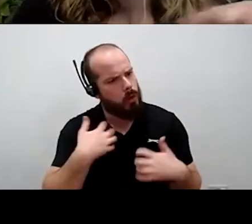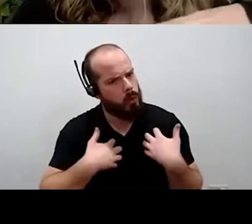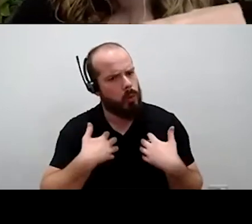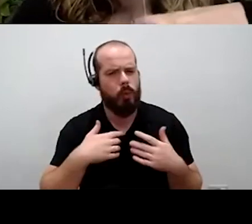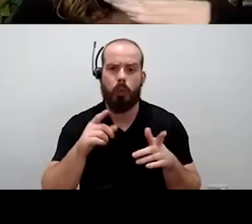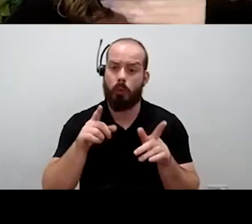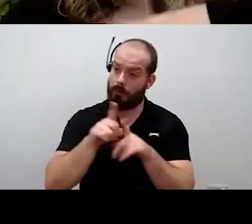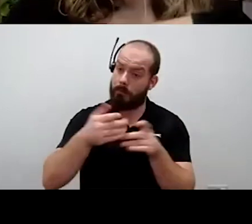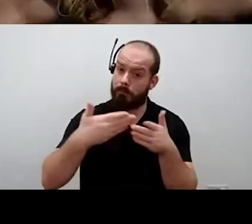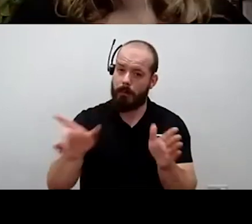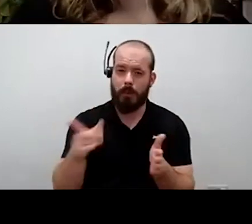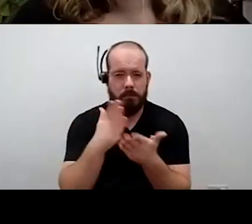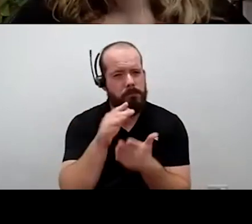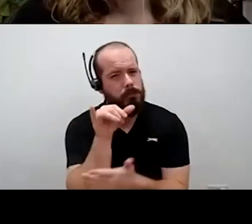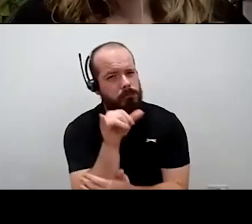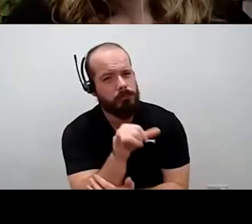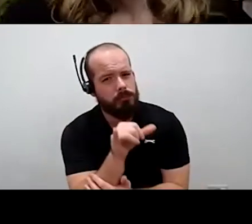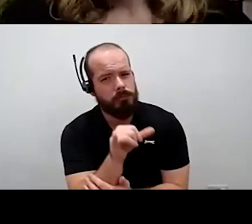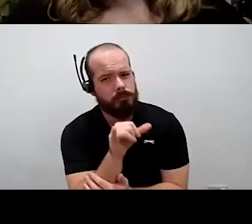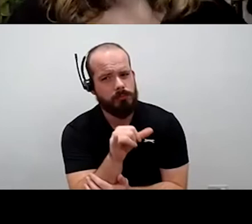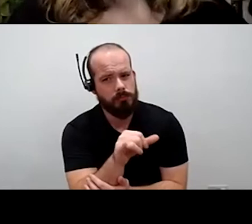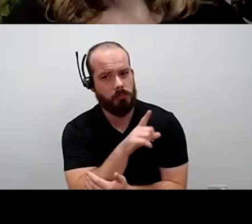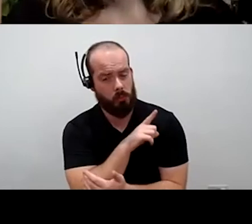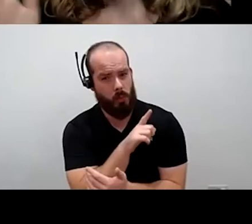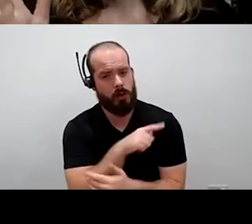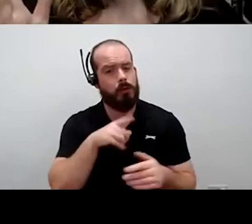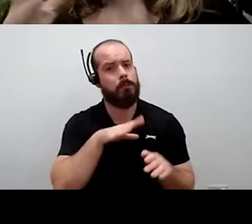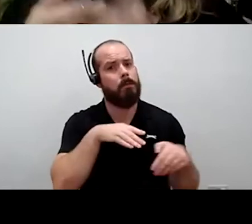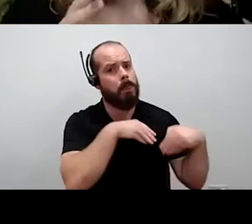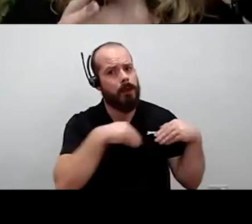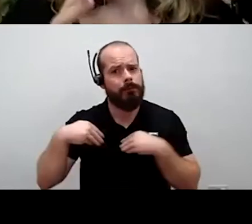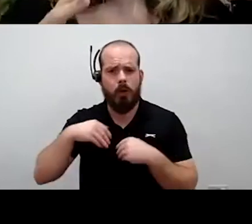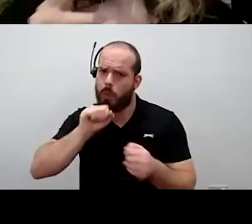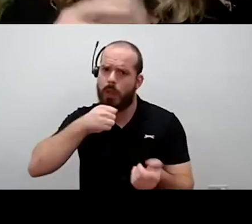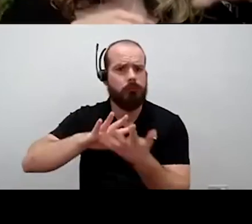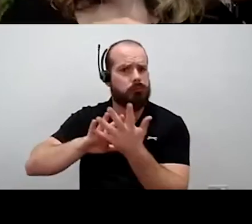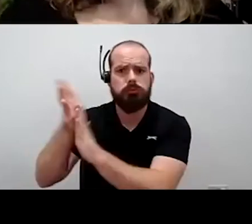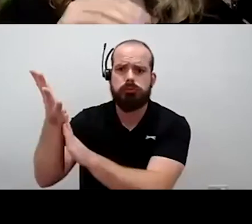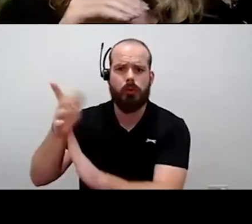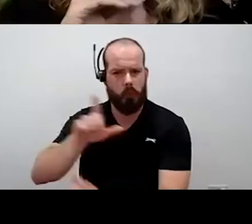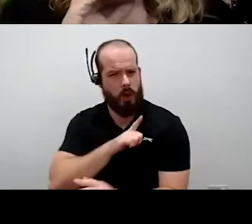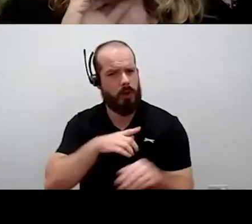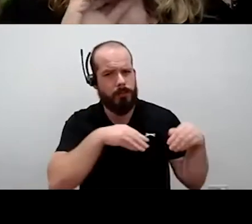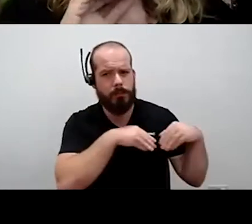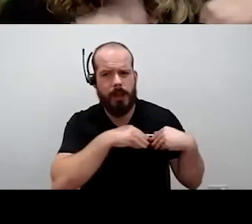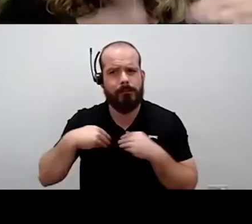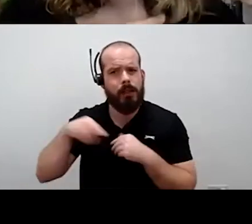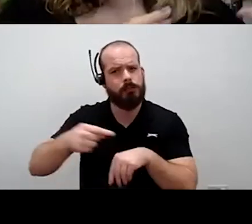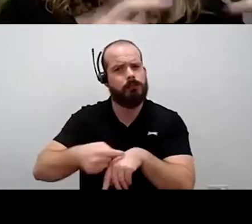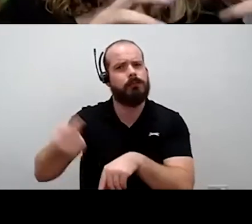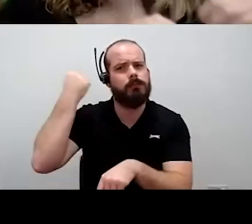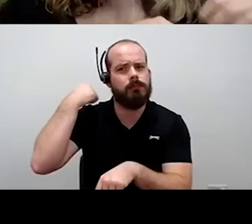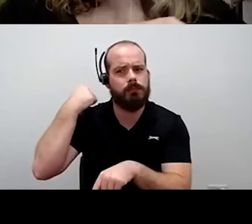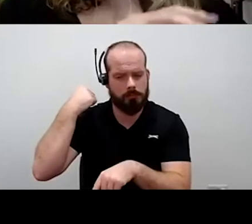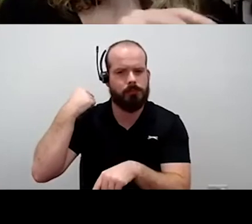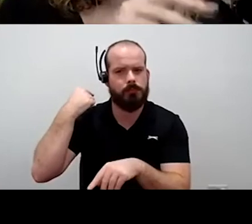suspicious, because they said this will destroy the British Navy, because the British Navy at the time was so reliant on the training that